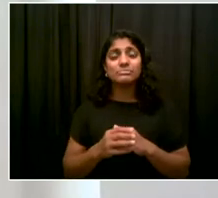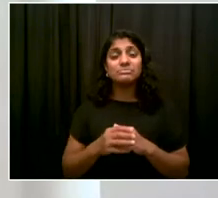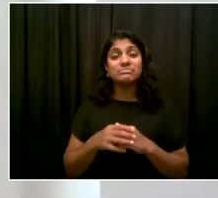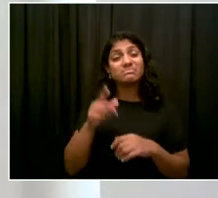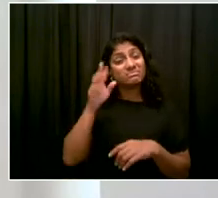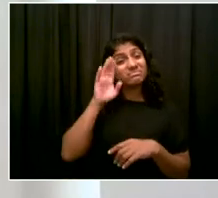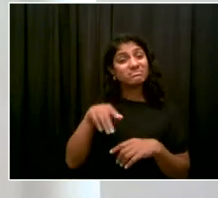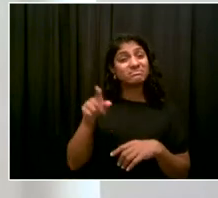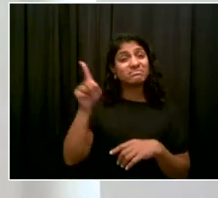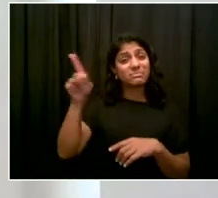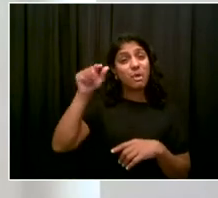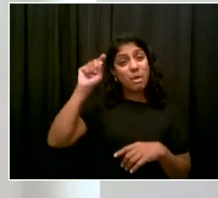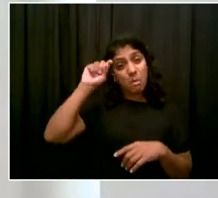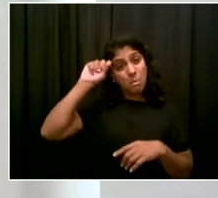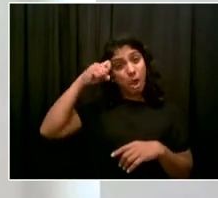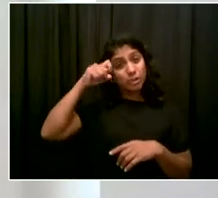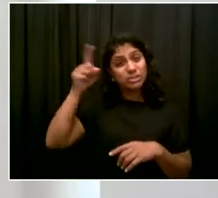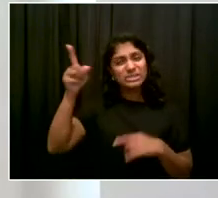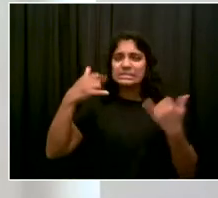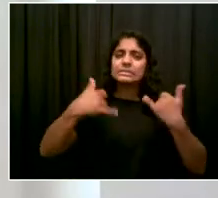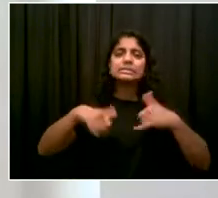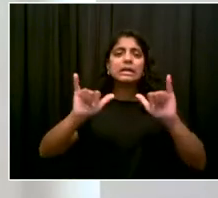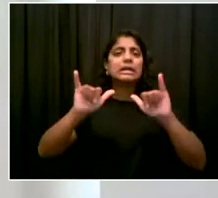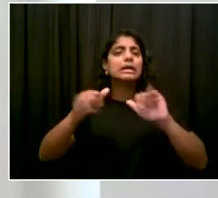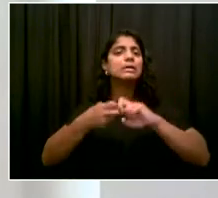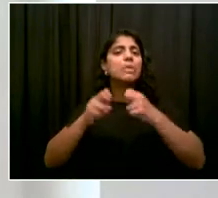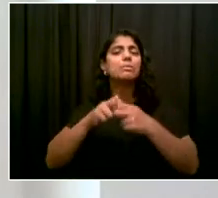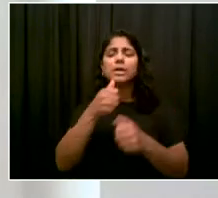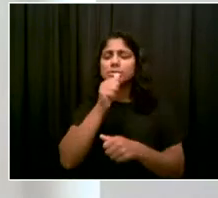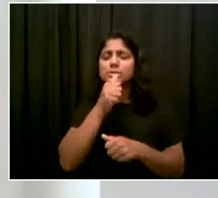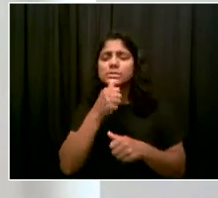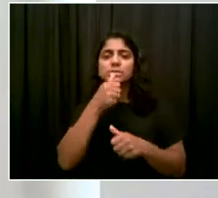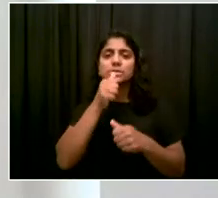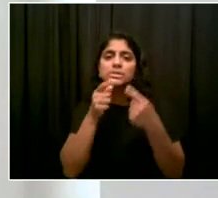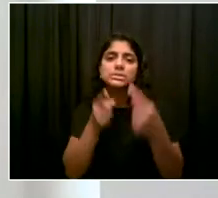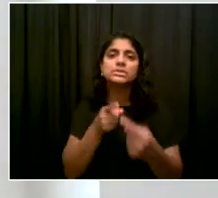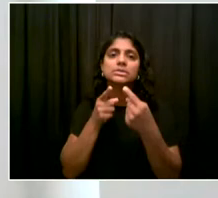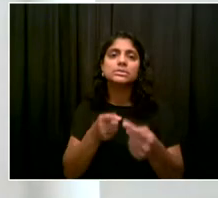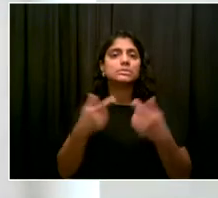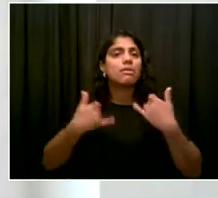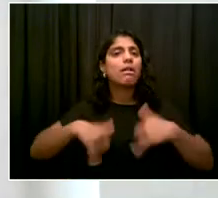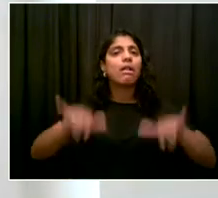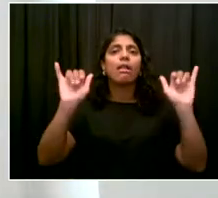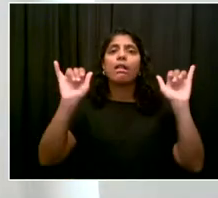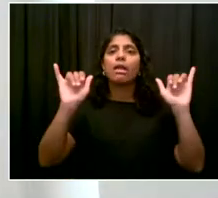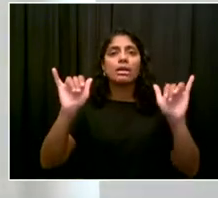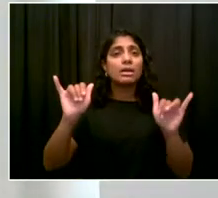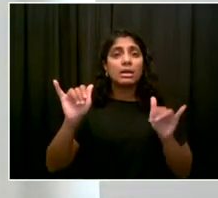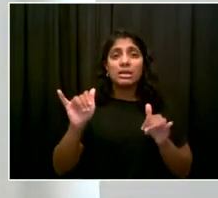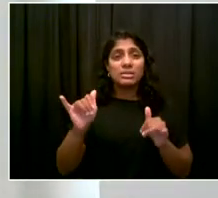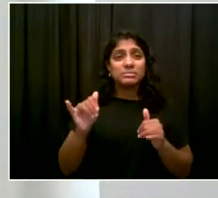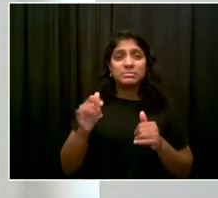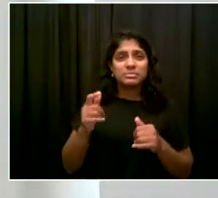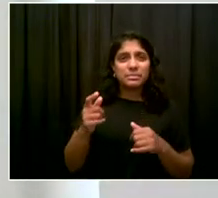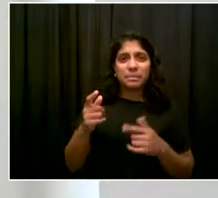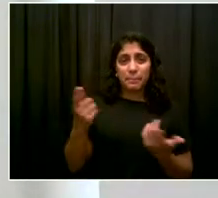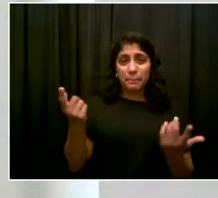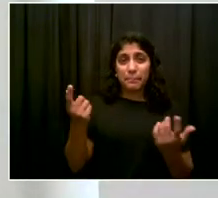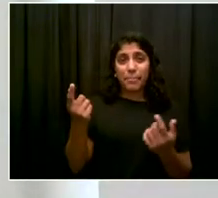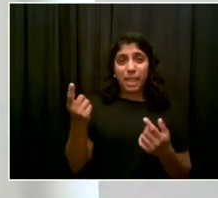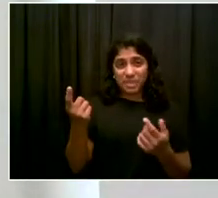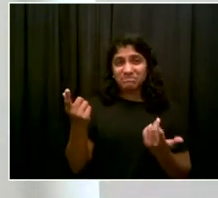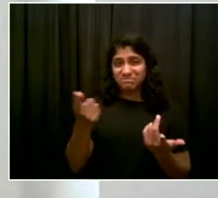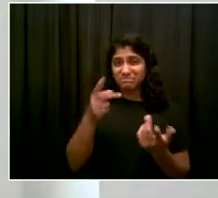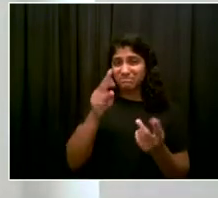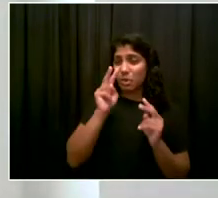my neighbors would share their concerns about graffiti, the cleanliness of parks and the streets. And we were all